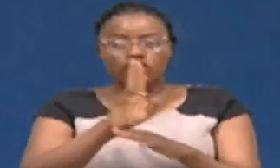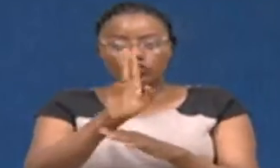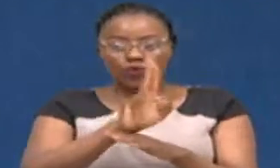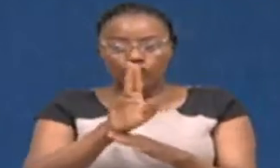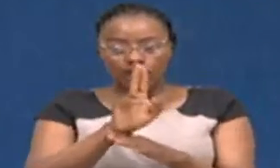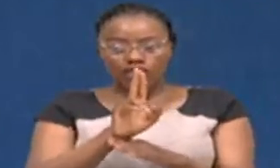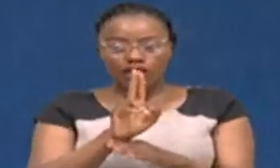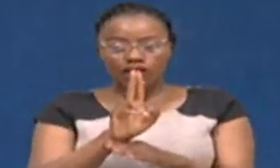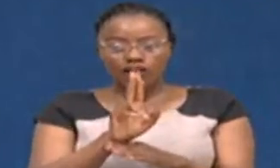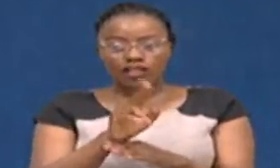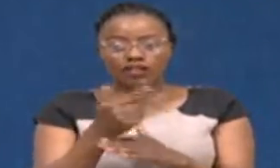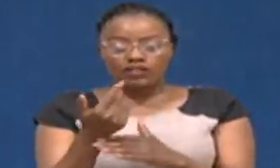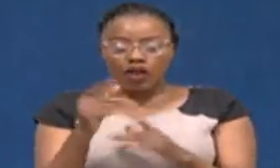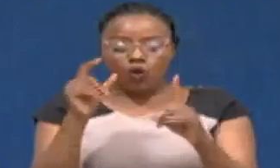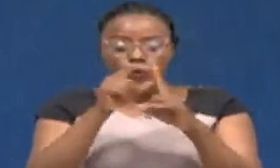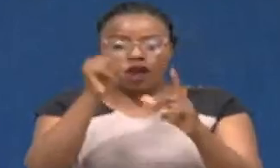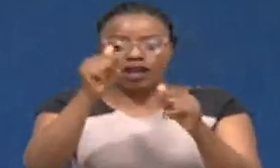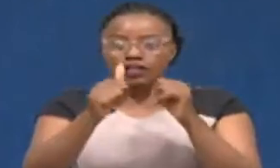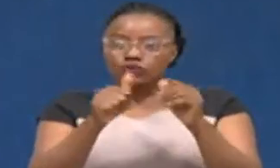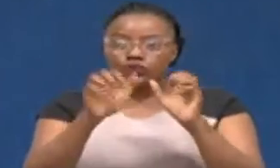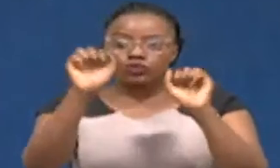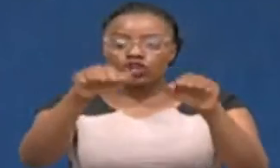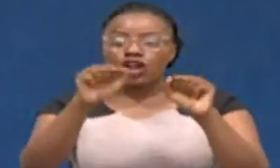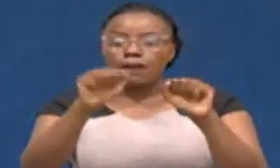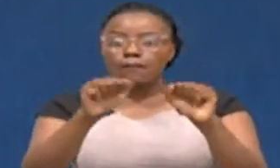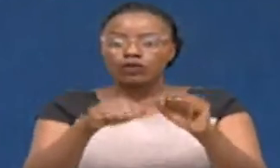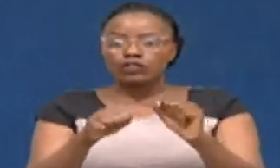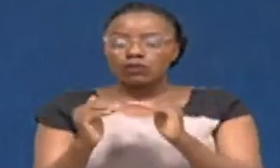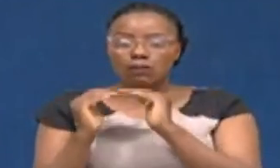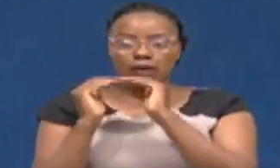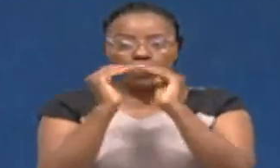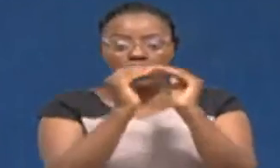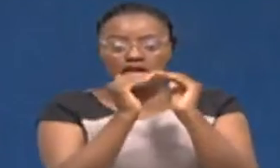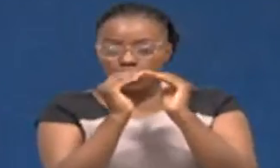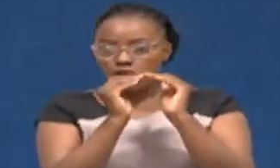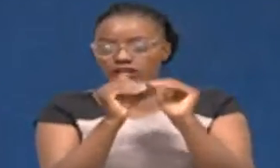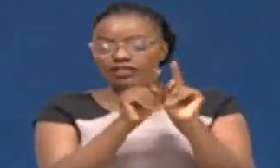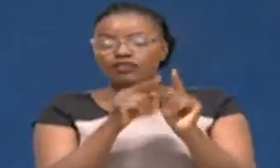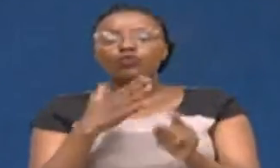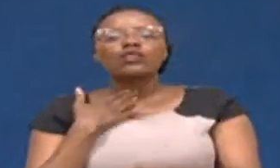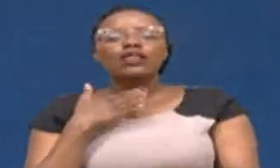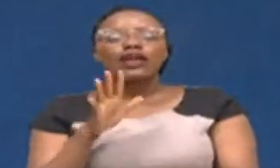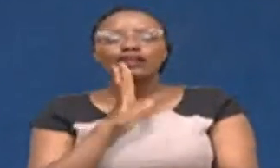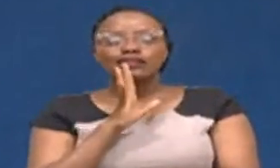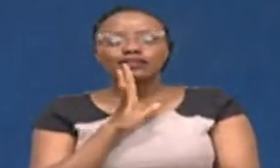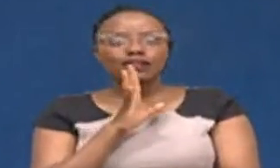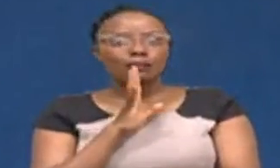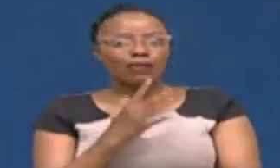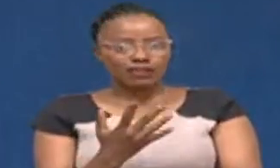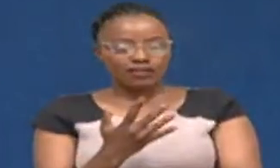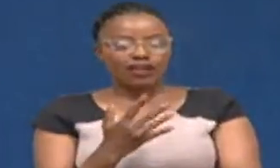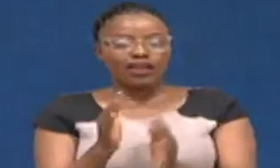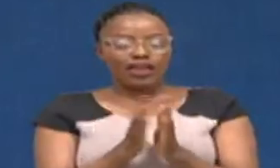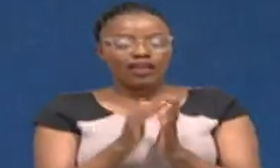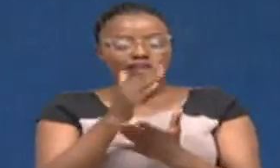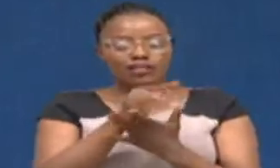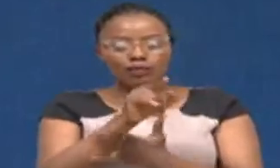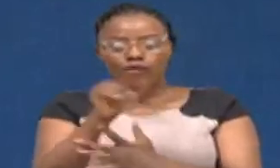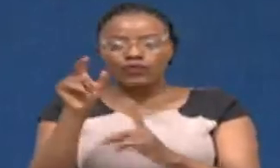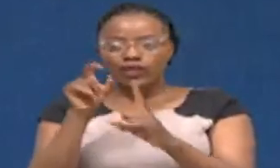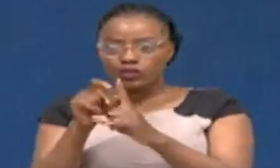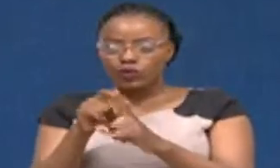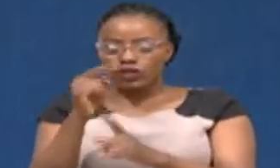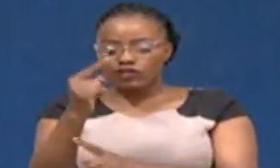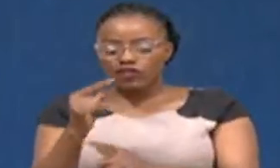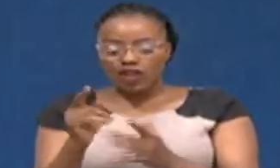used ones that could be equated with hate speech. And some of them have come